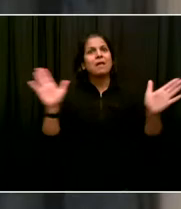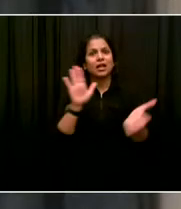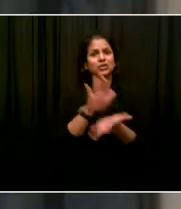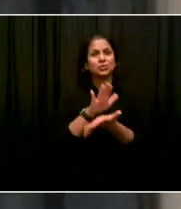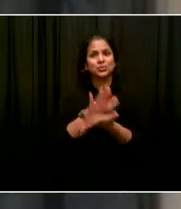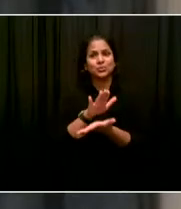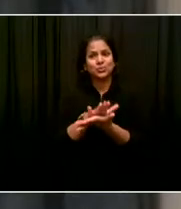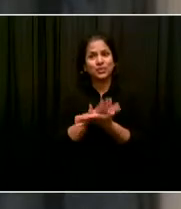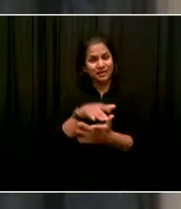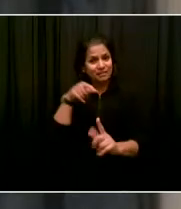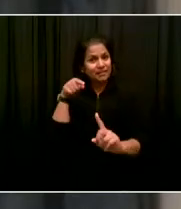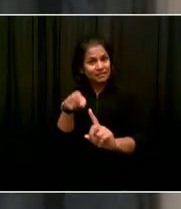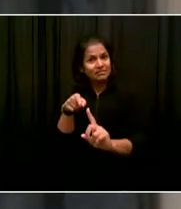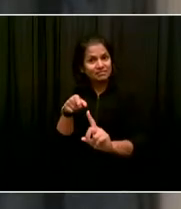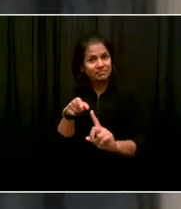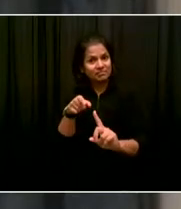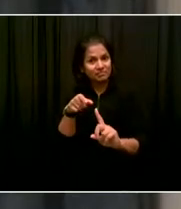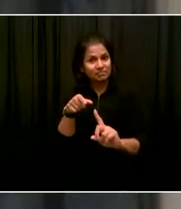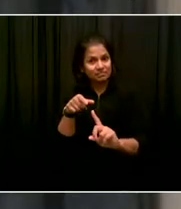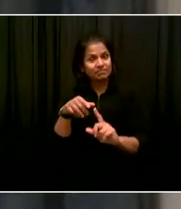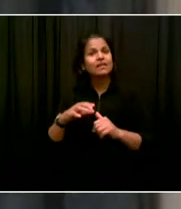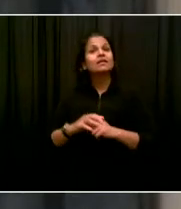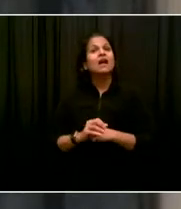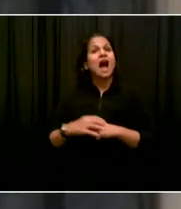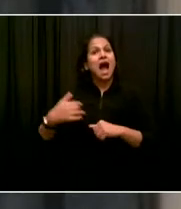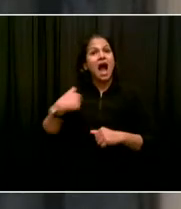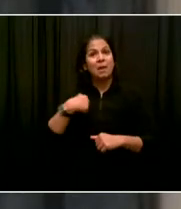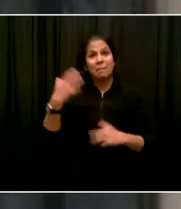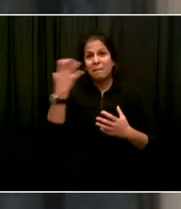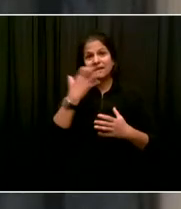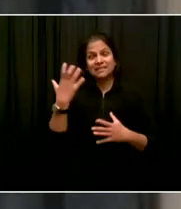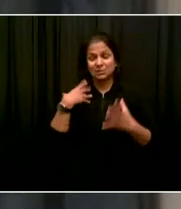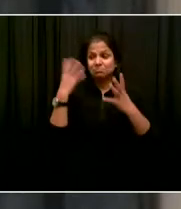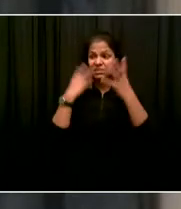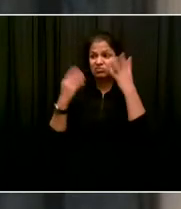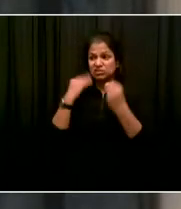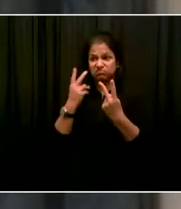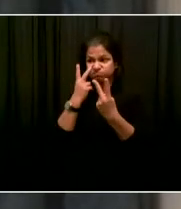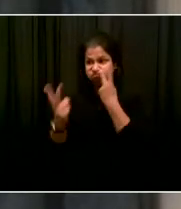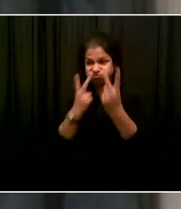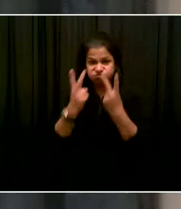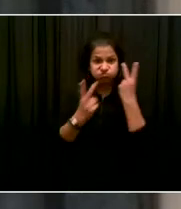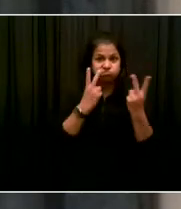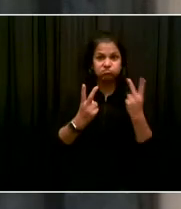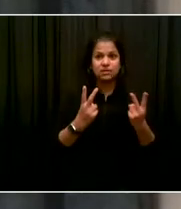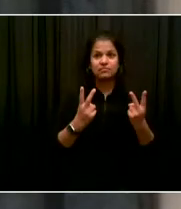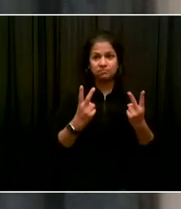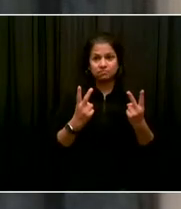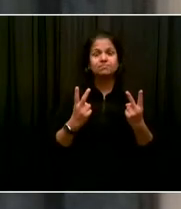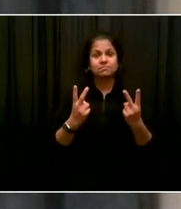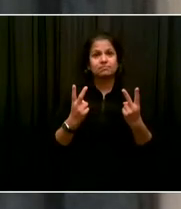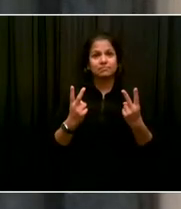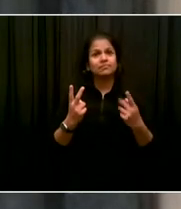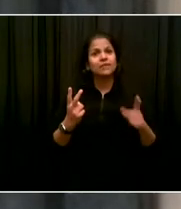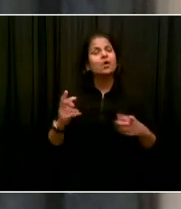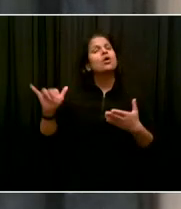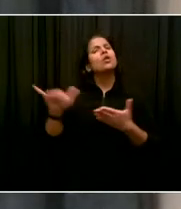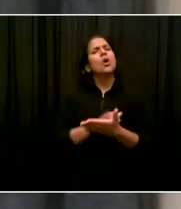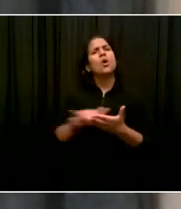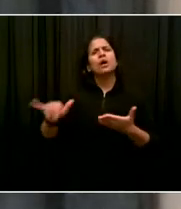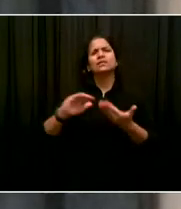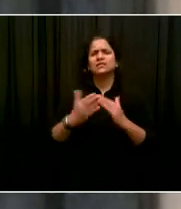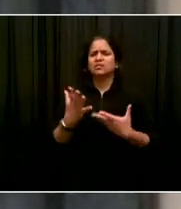and it shaped me. You know, I live and die New York City, the greatest city in the